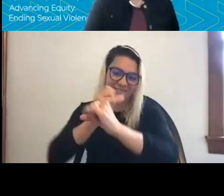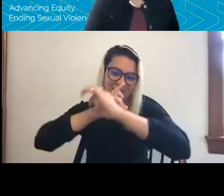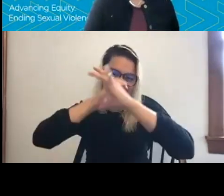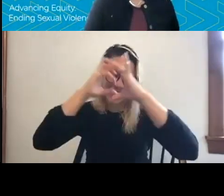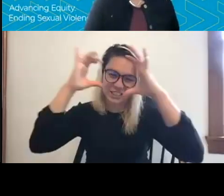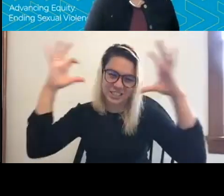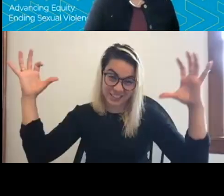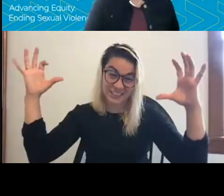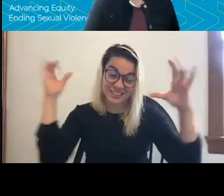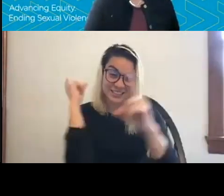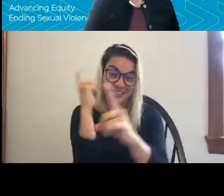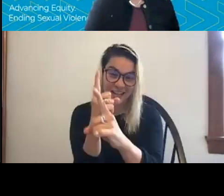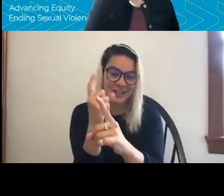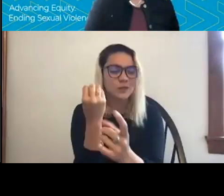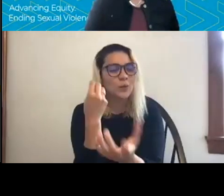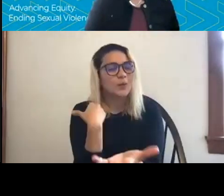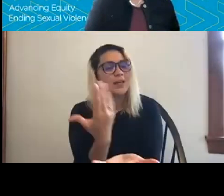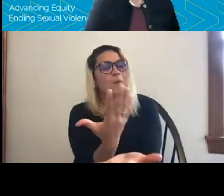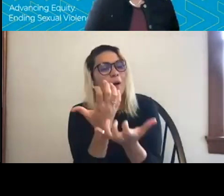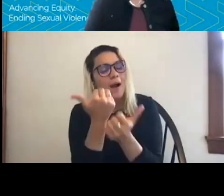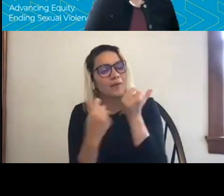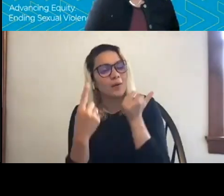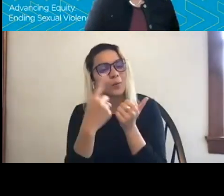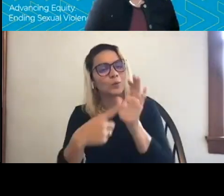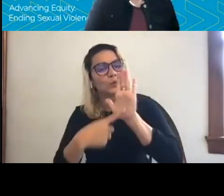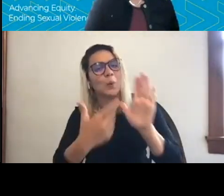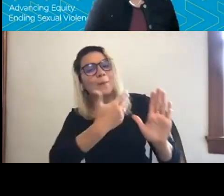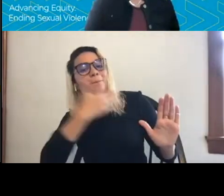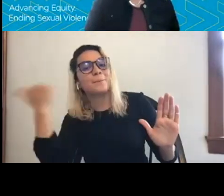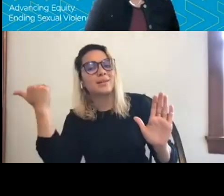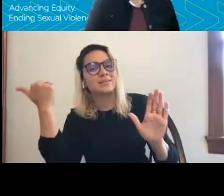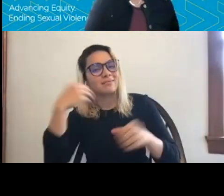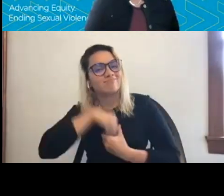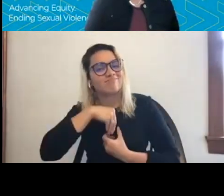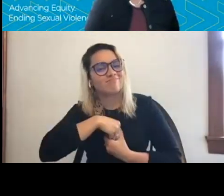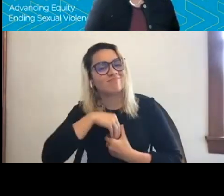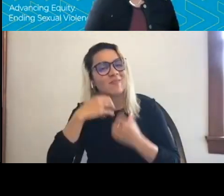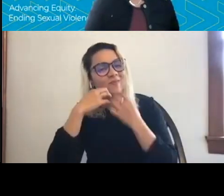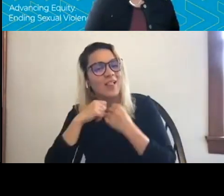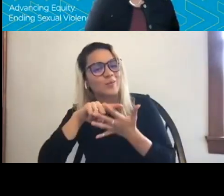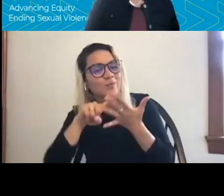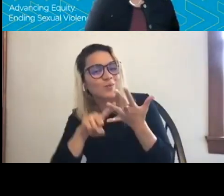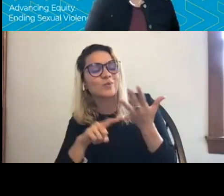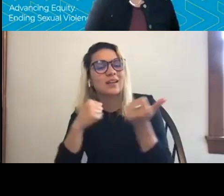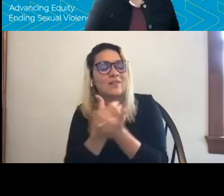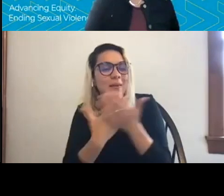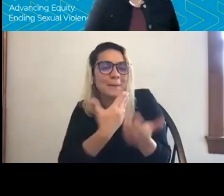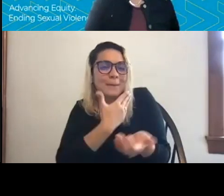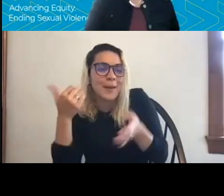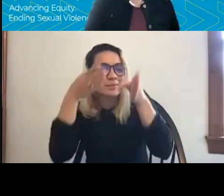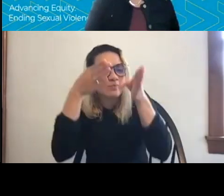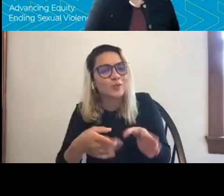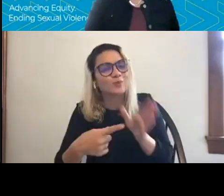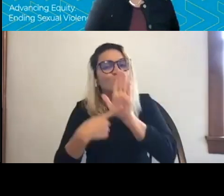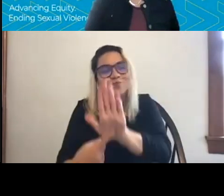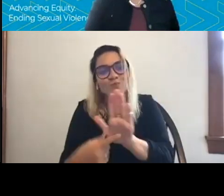themselves, and tapping that and naming what we're fighting for. Again, I told you, I kind of warned you that